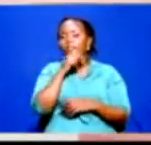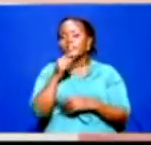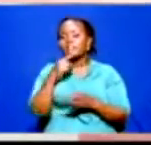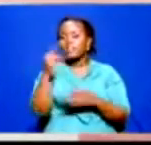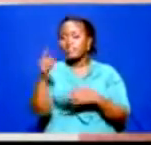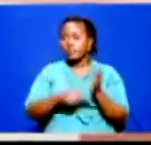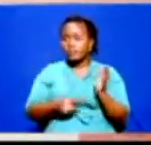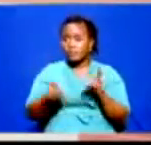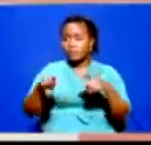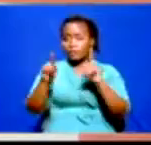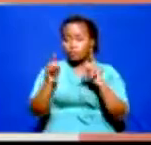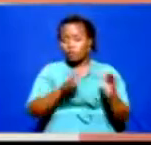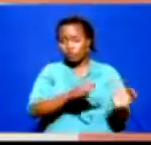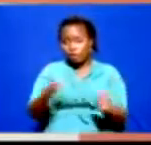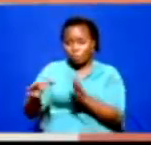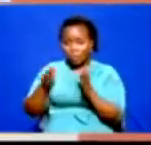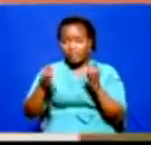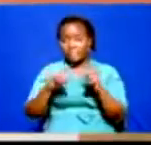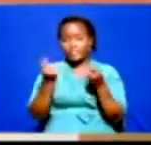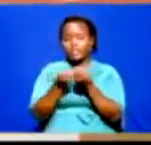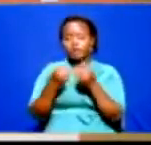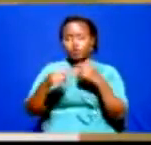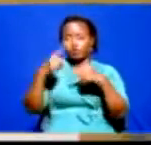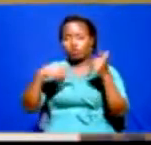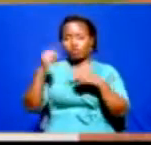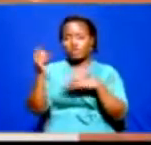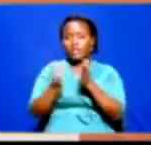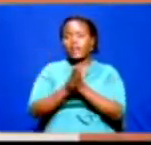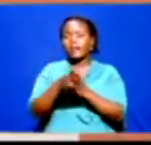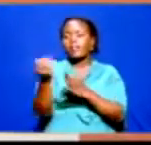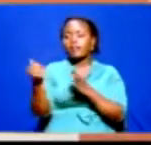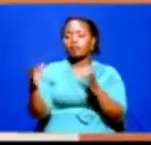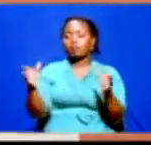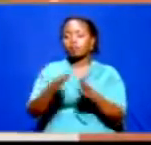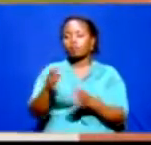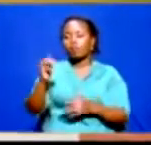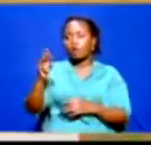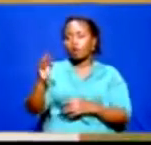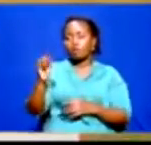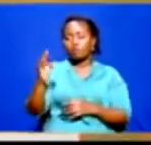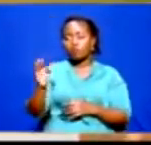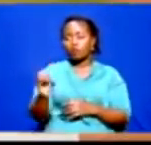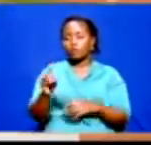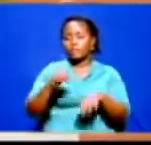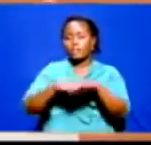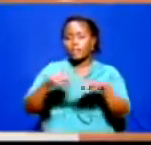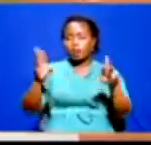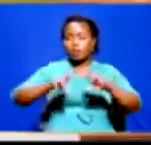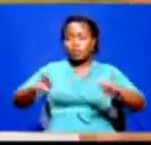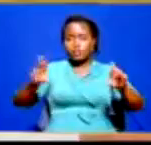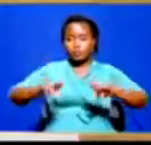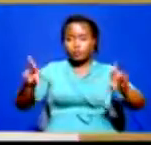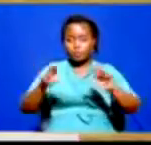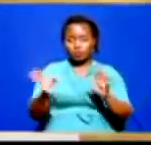devised a plan as a team to thwart any threat from the likes of the informed Soufiane Bakkali of Morocco. As he prepares to make his debut at the Games,